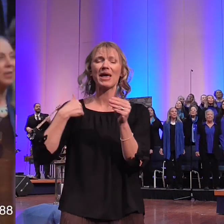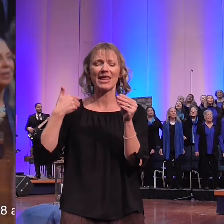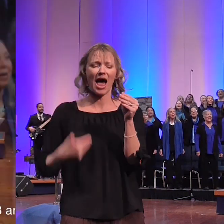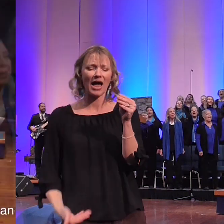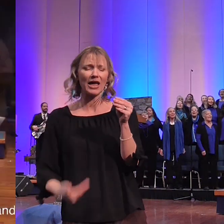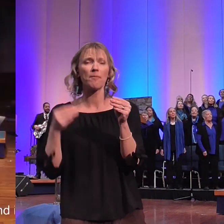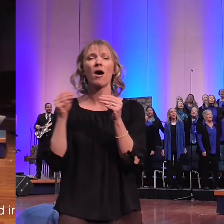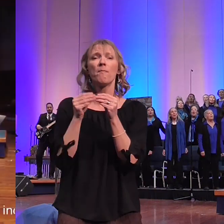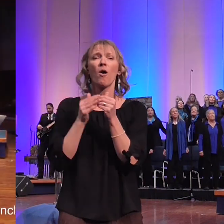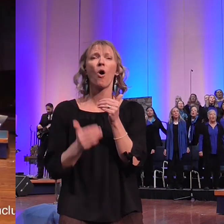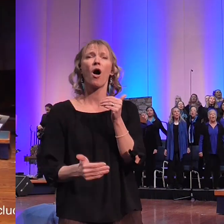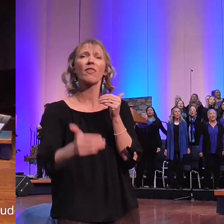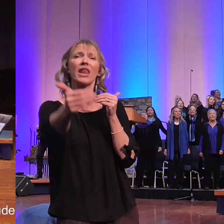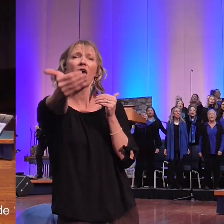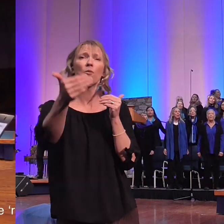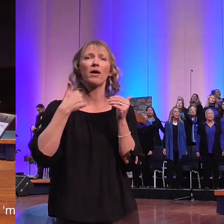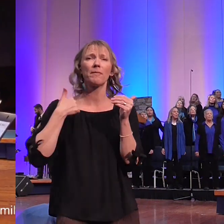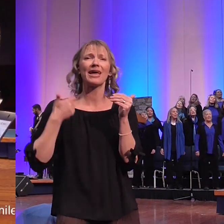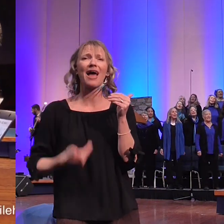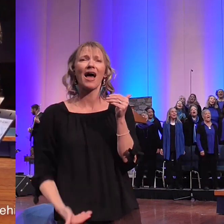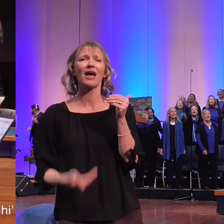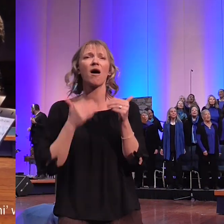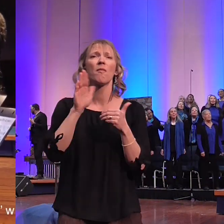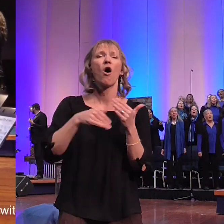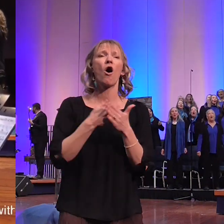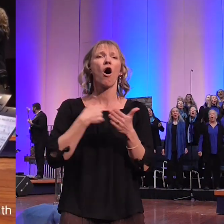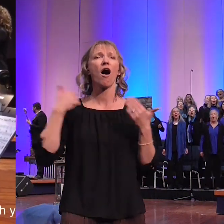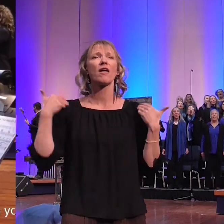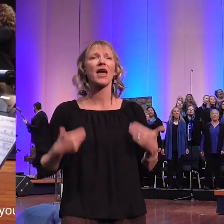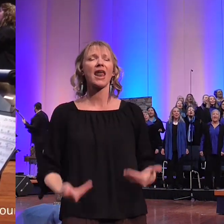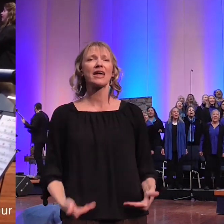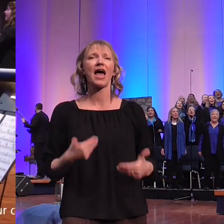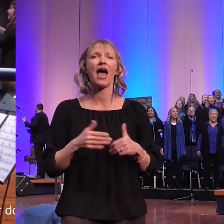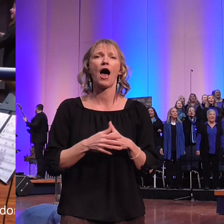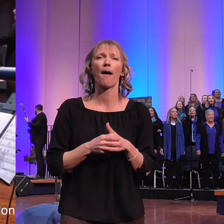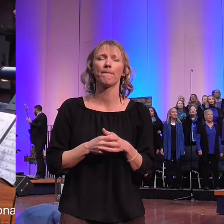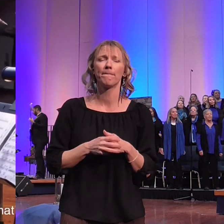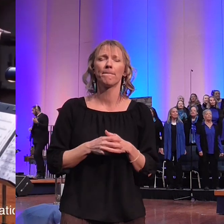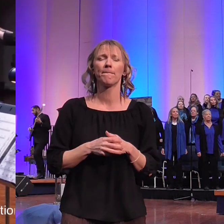I have been, I am, more than I will be, I am, all that